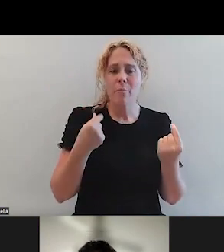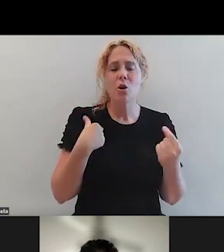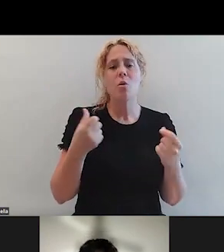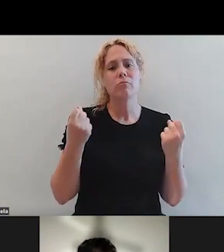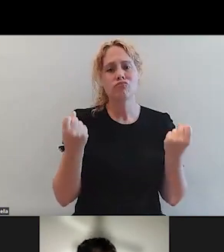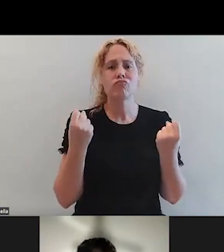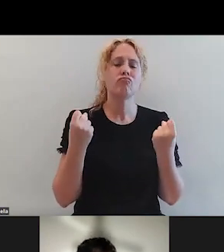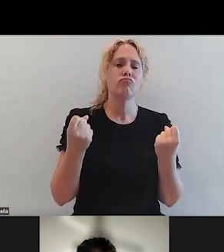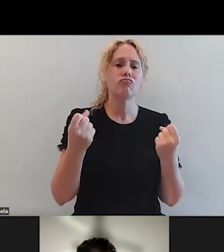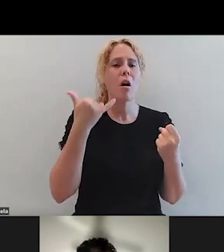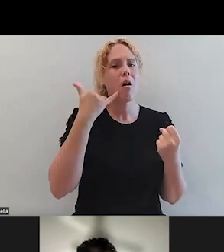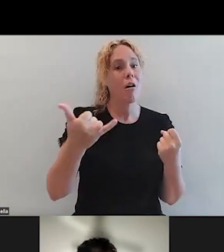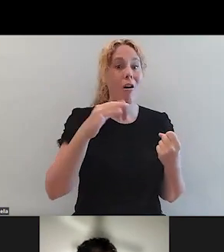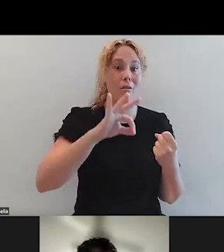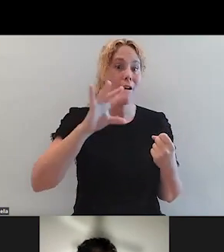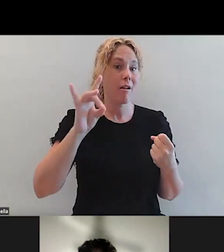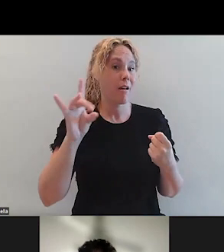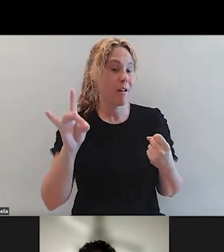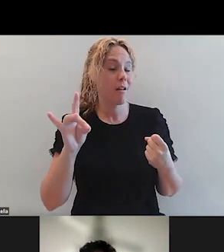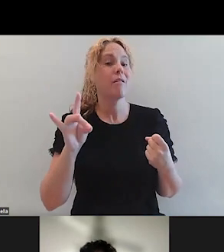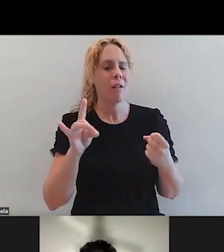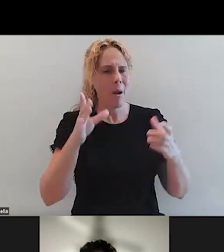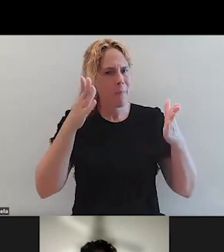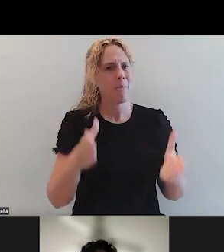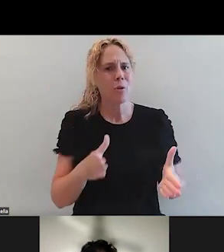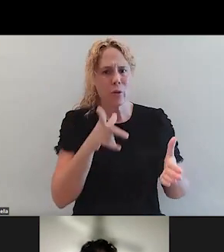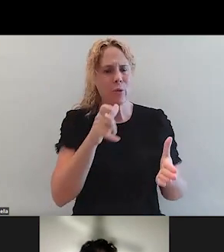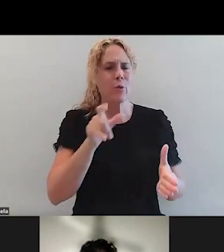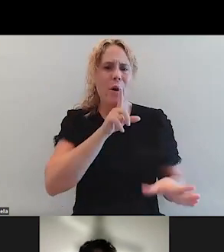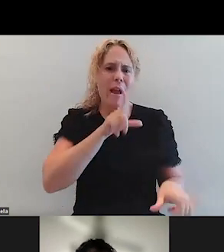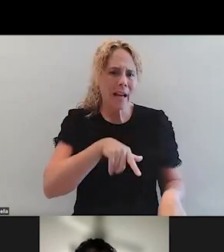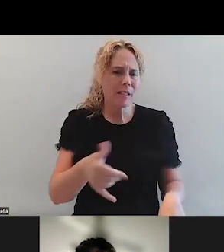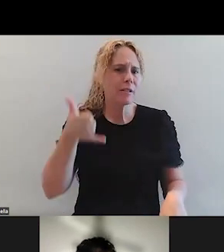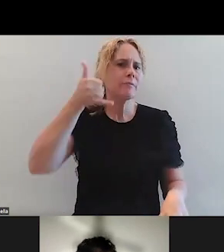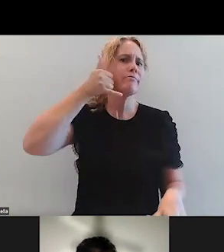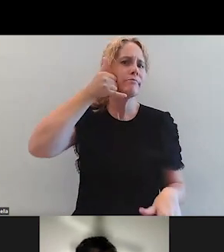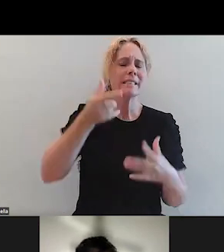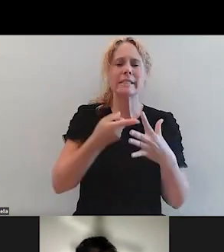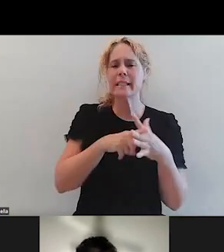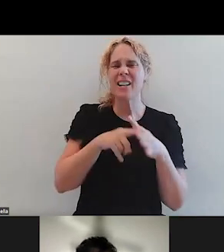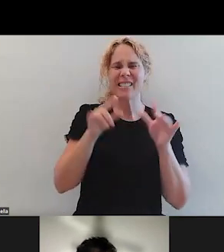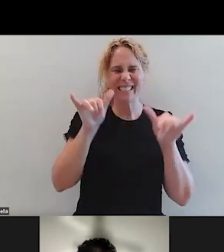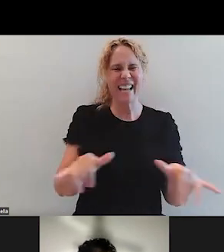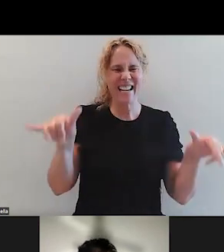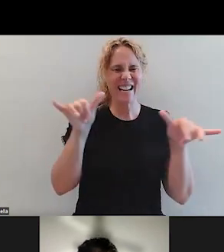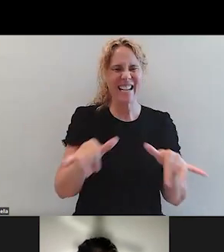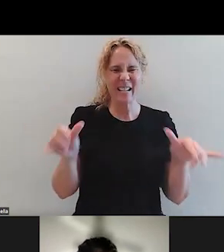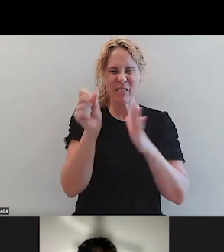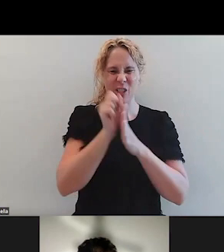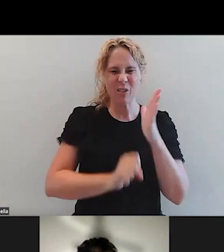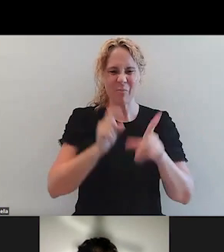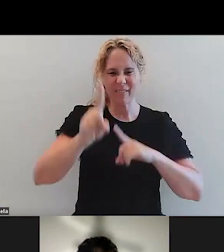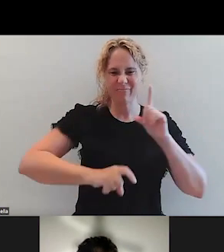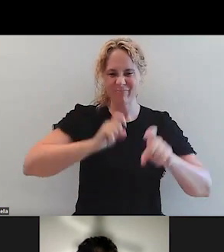picked up the phone and I called 988. And the person who was answering, she started off with those same, scripted